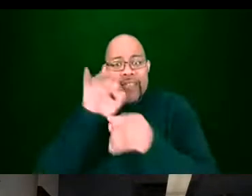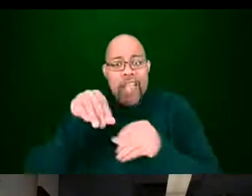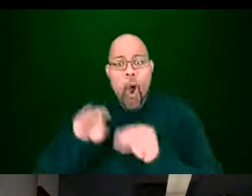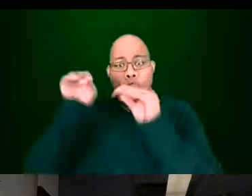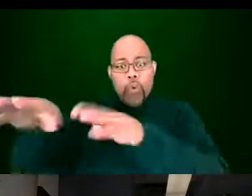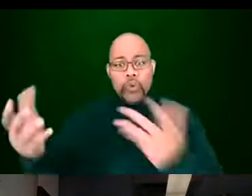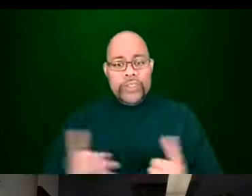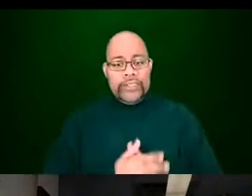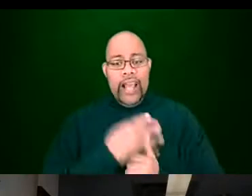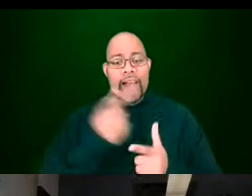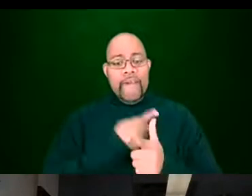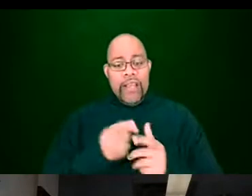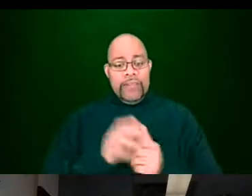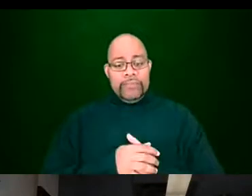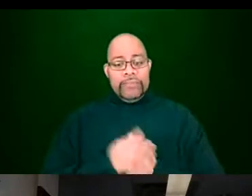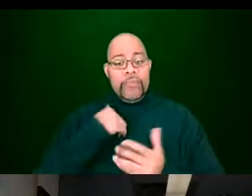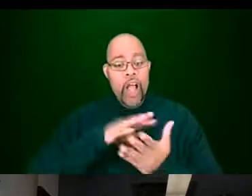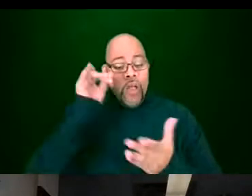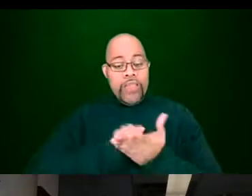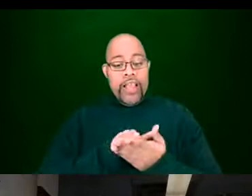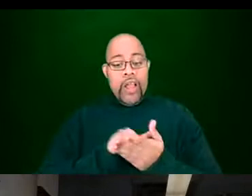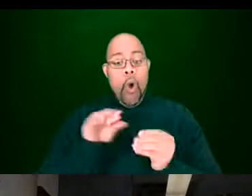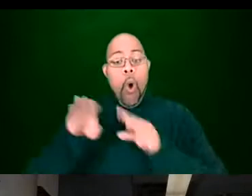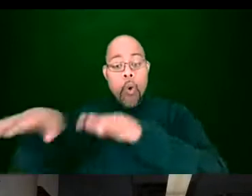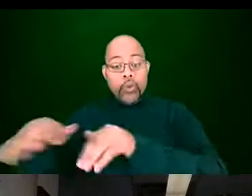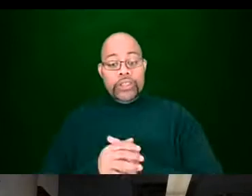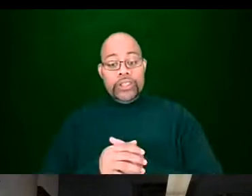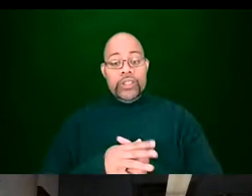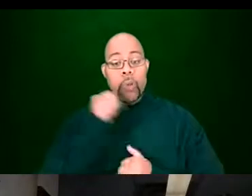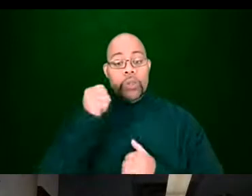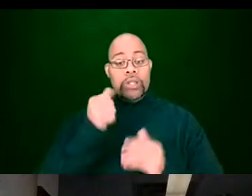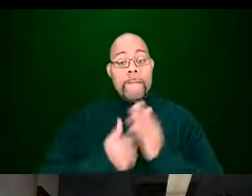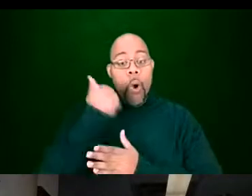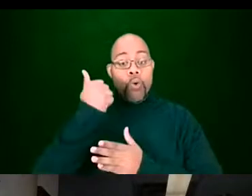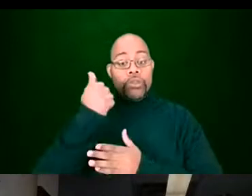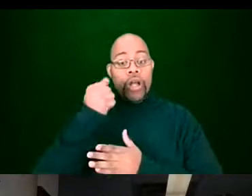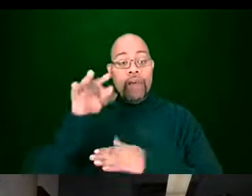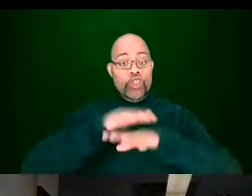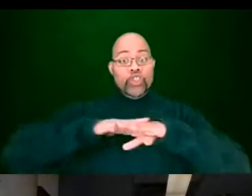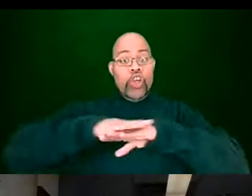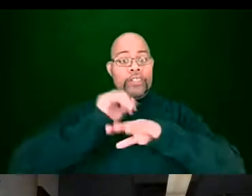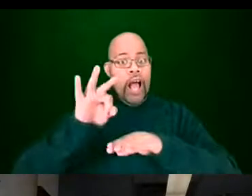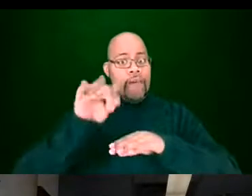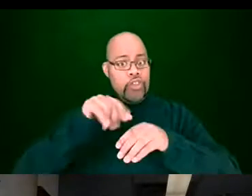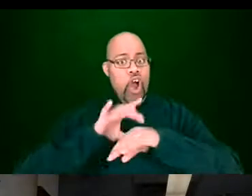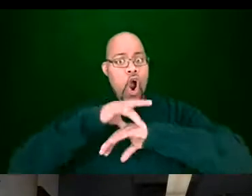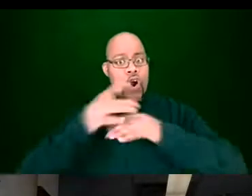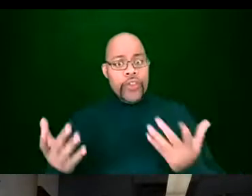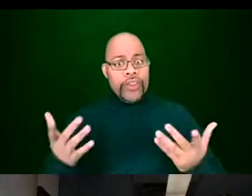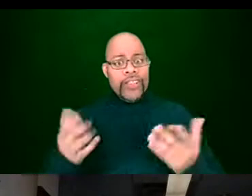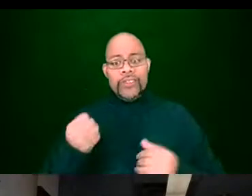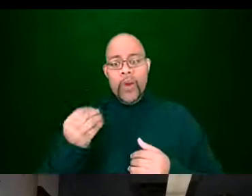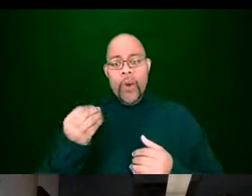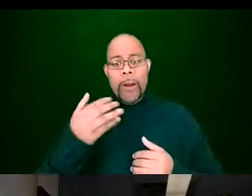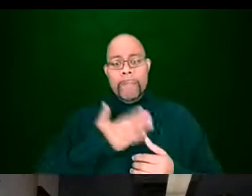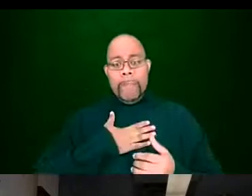ocean. And then I learned that the ocean was most of the surface of planet Earth. So